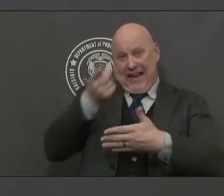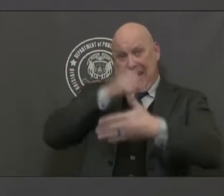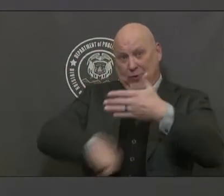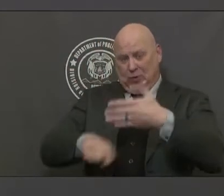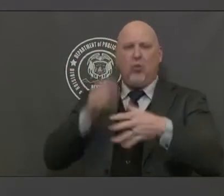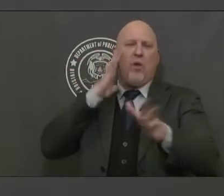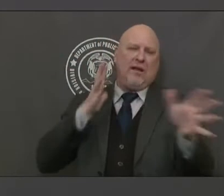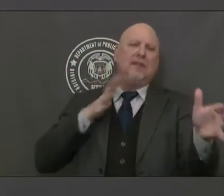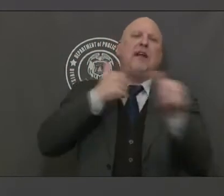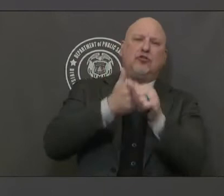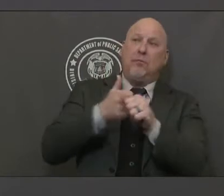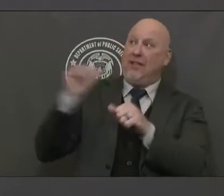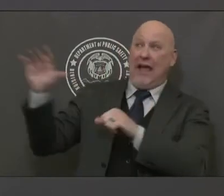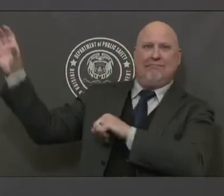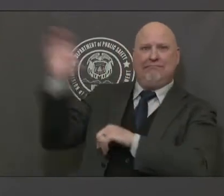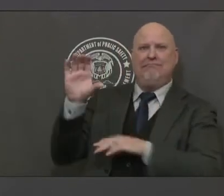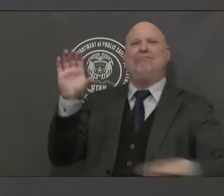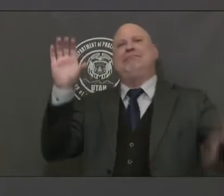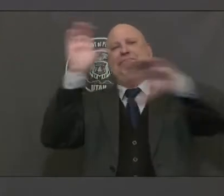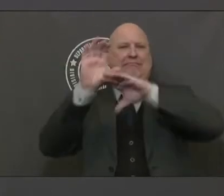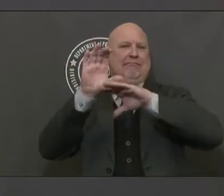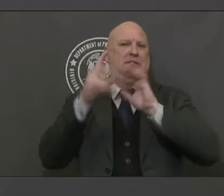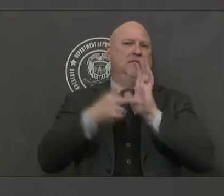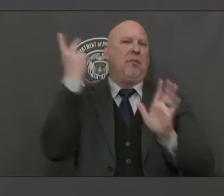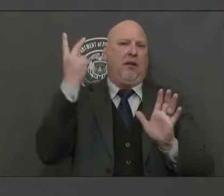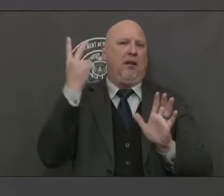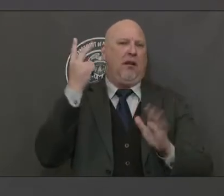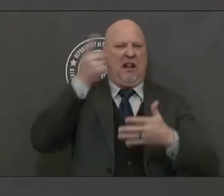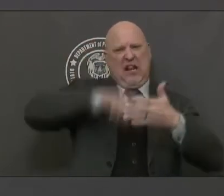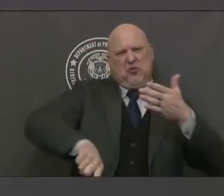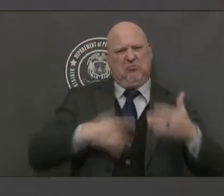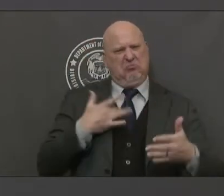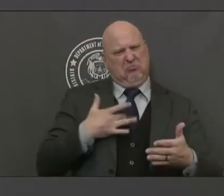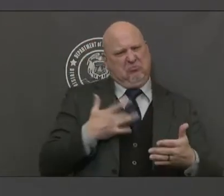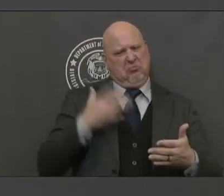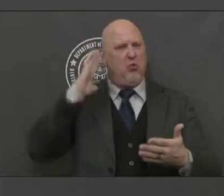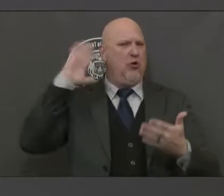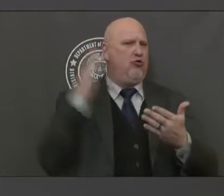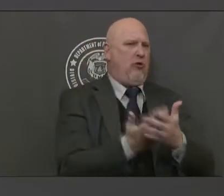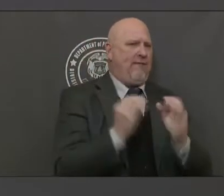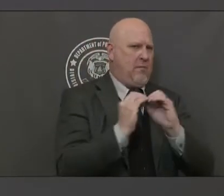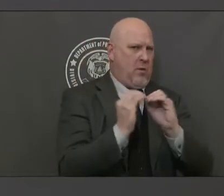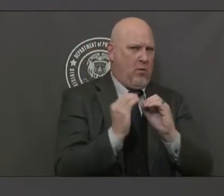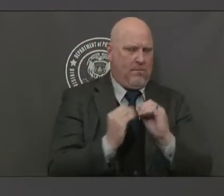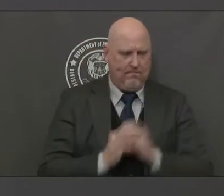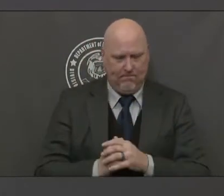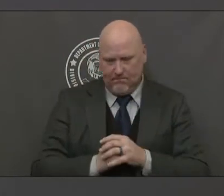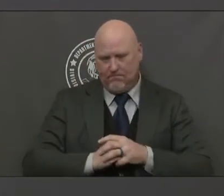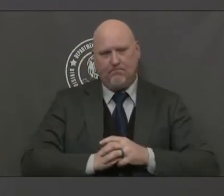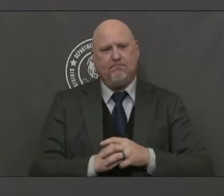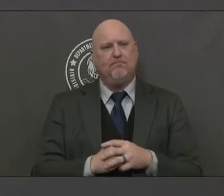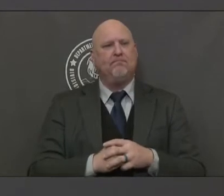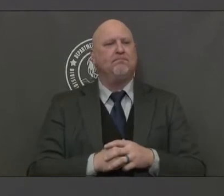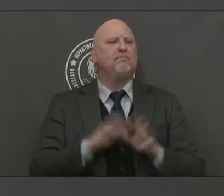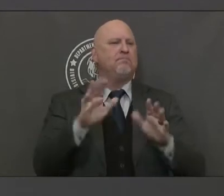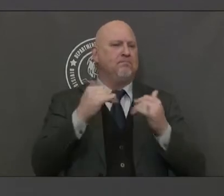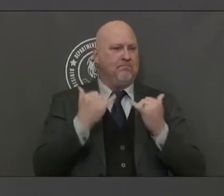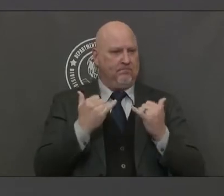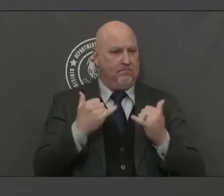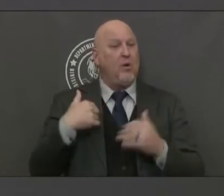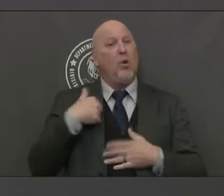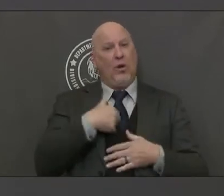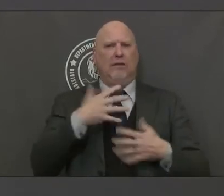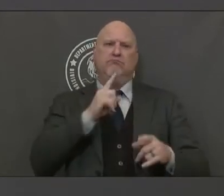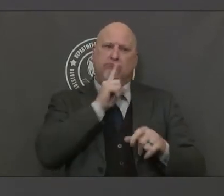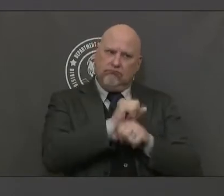scheduled vaccines that had to be delayed because of those unforeseen circumstances in other states. We especially appreciate our